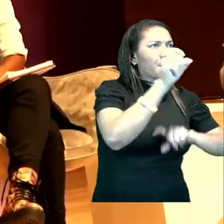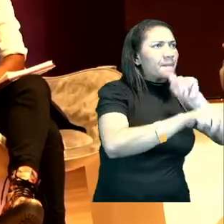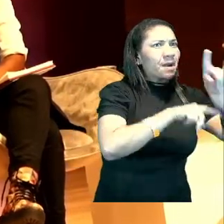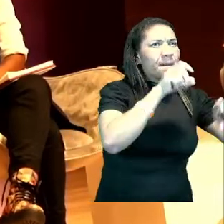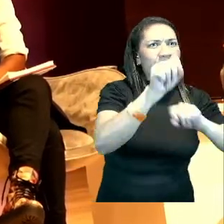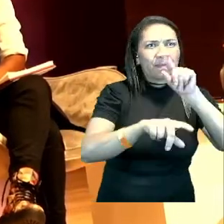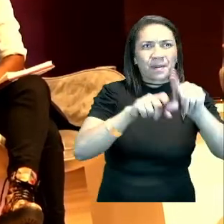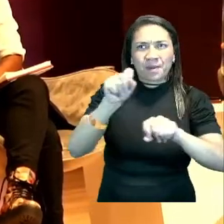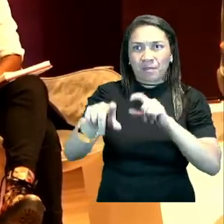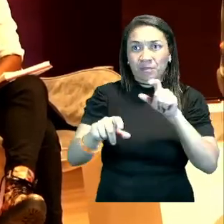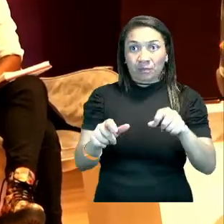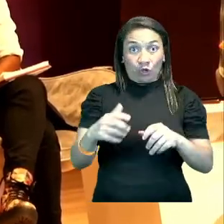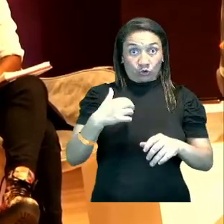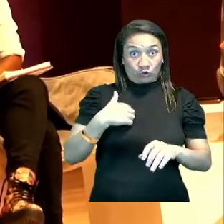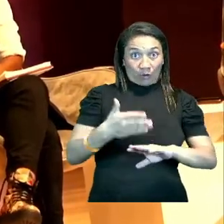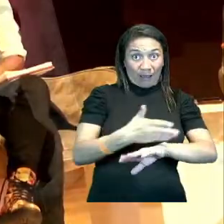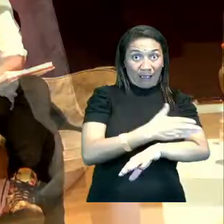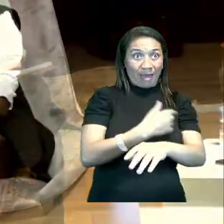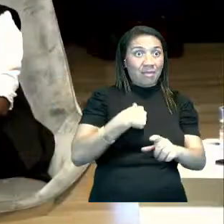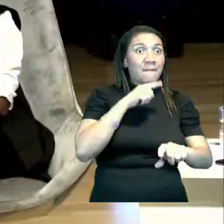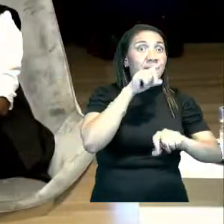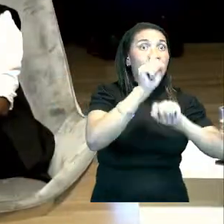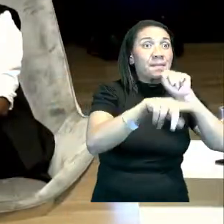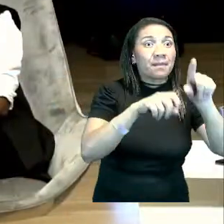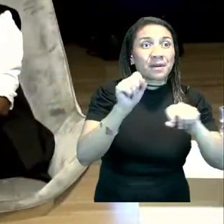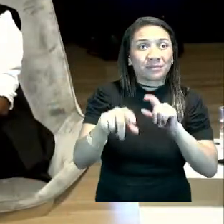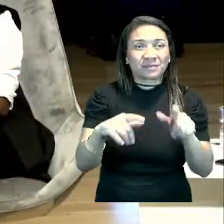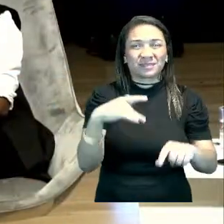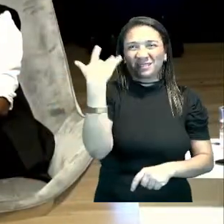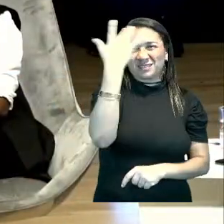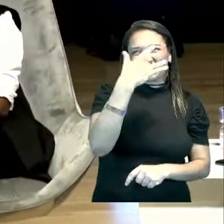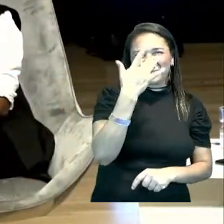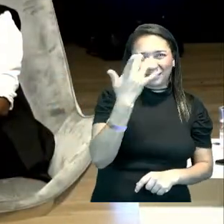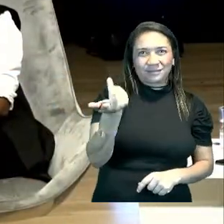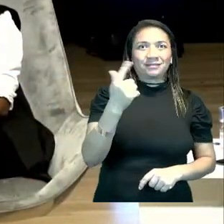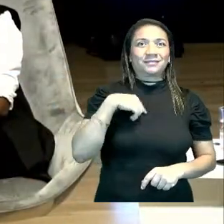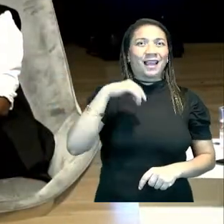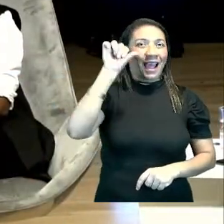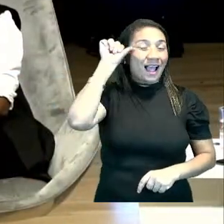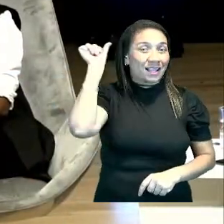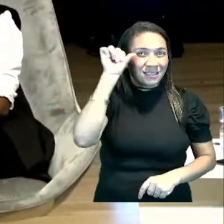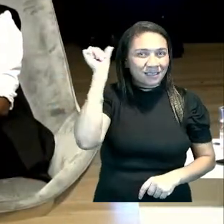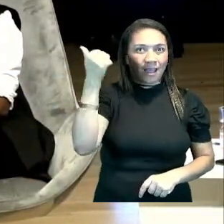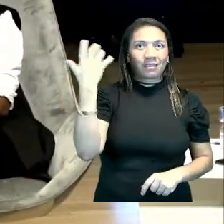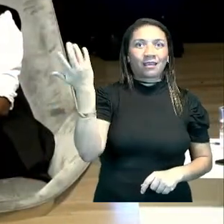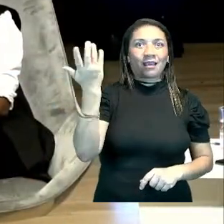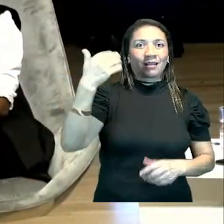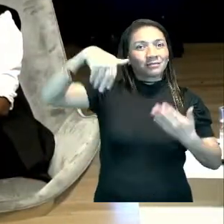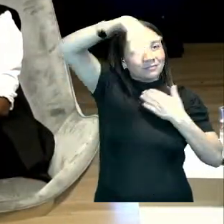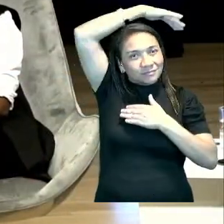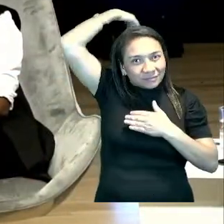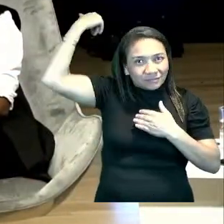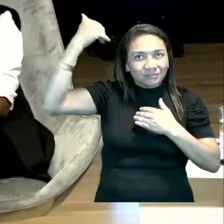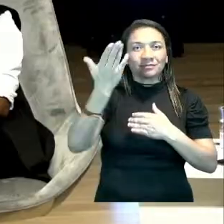allowed me to ask other girls from Paris about their experience, and others that were